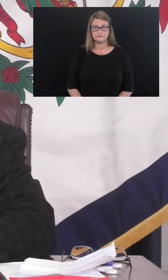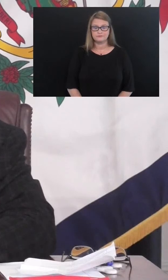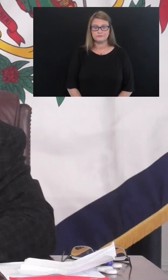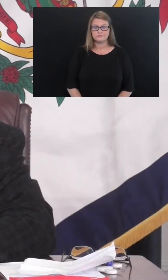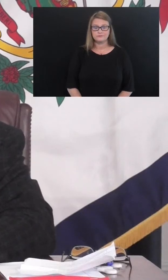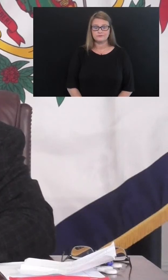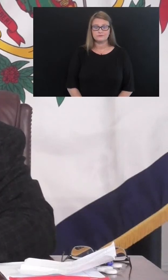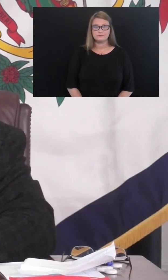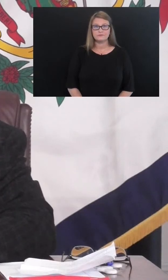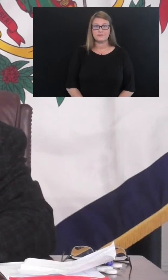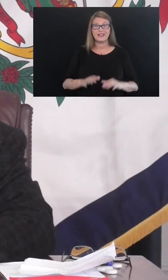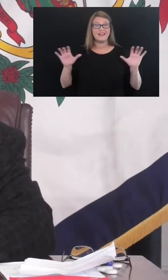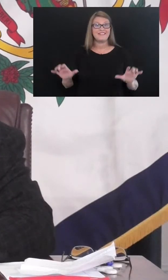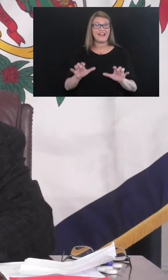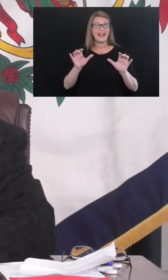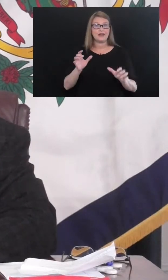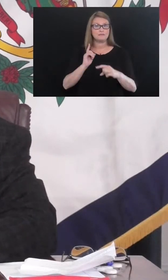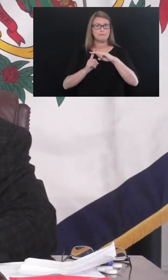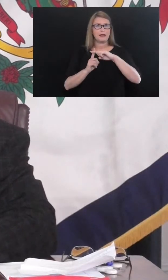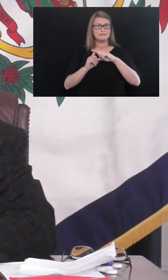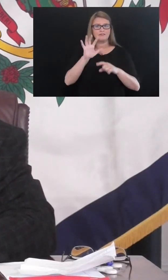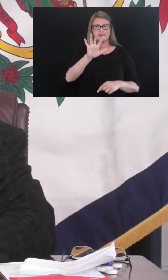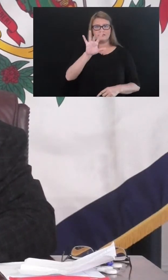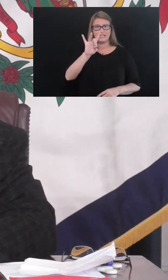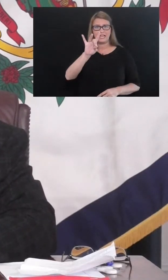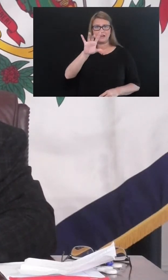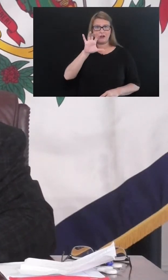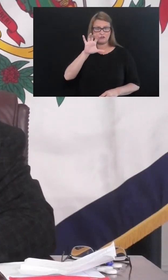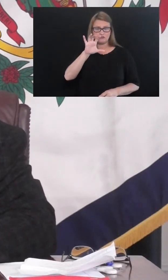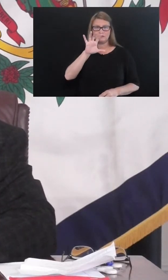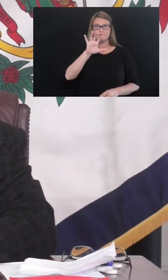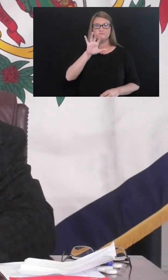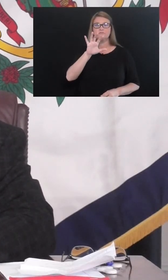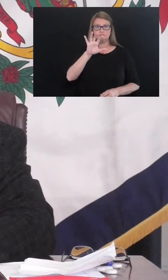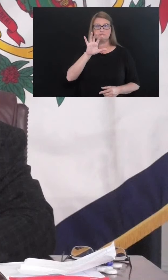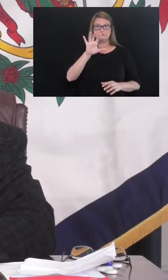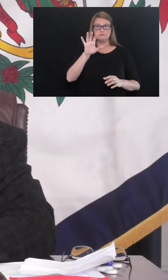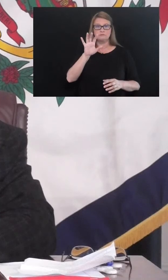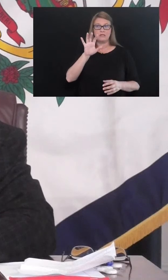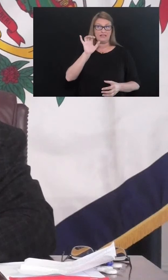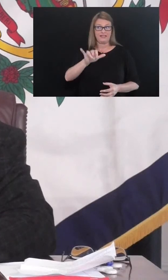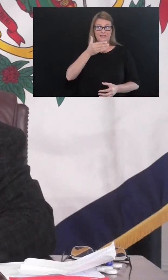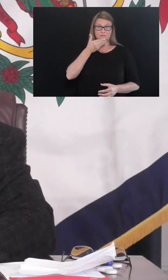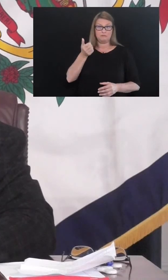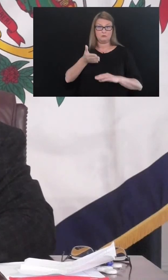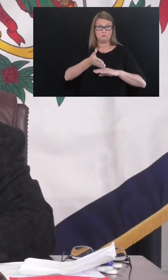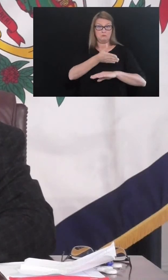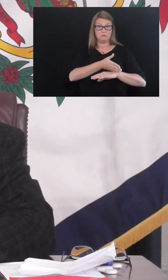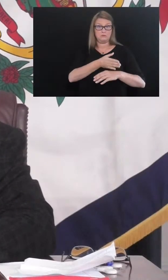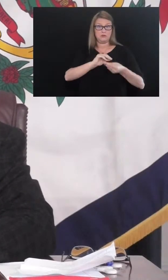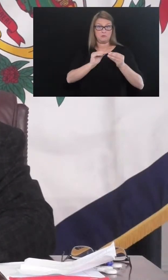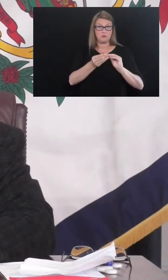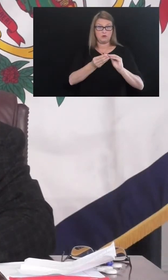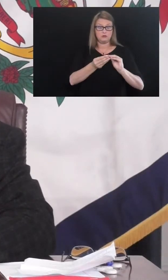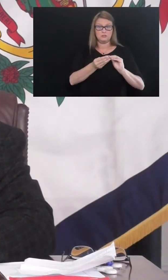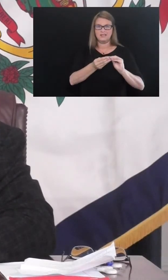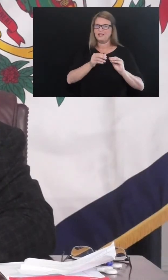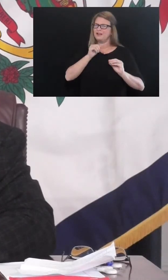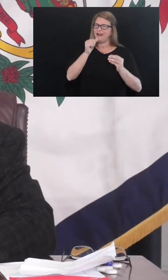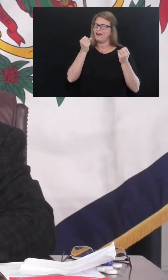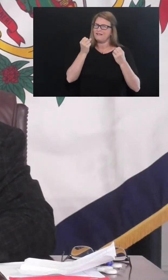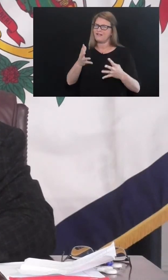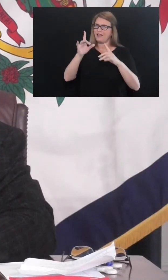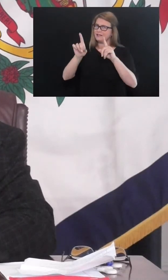Okay, our active cases are at 5,800, and that's a better number, but we didn't test a